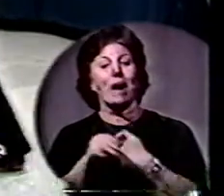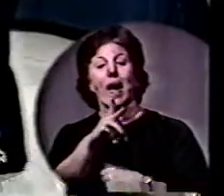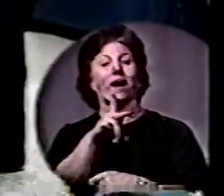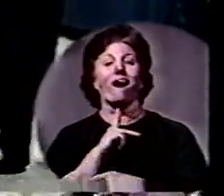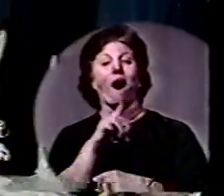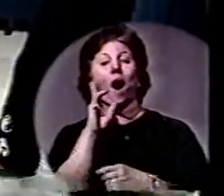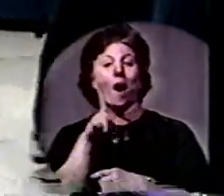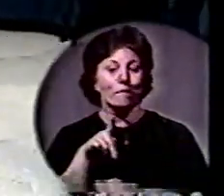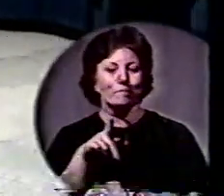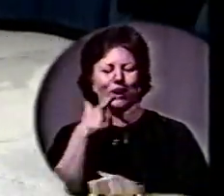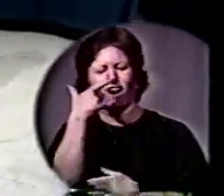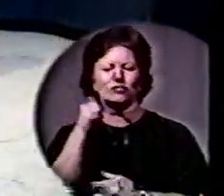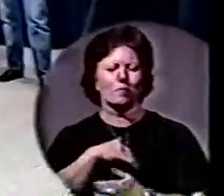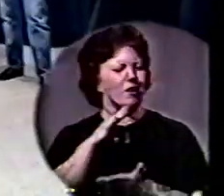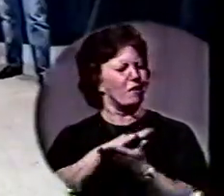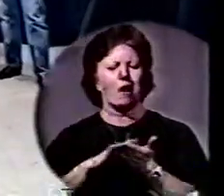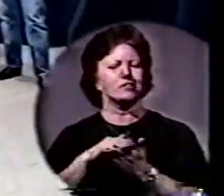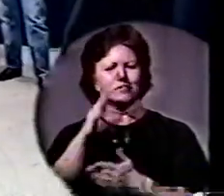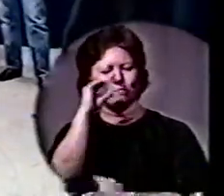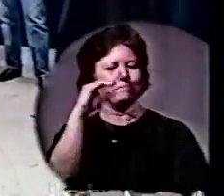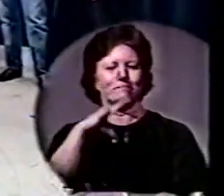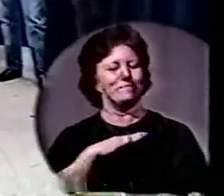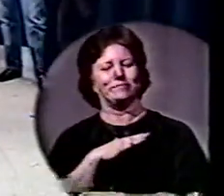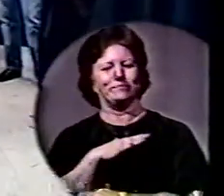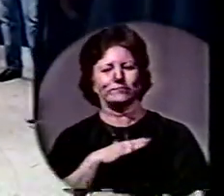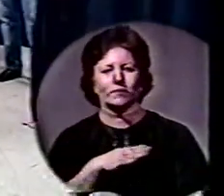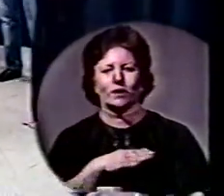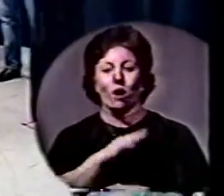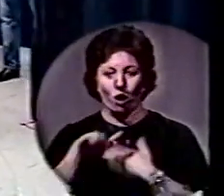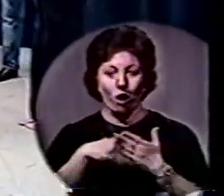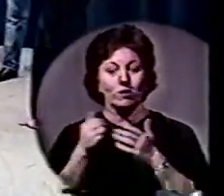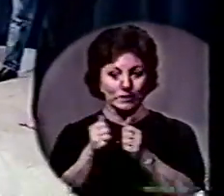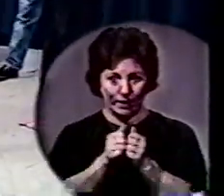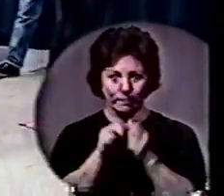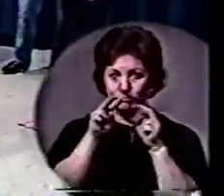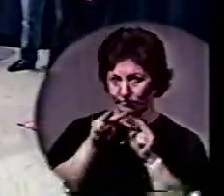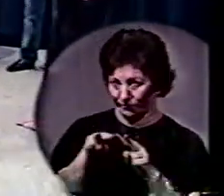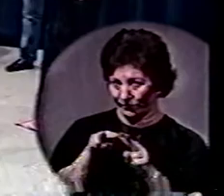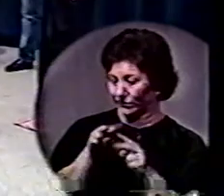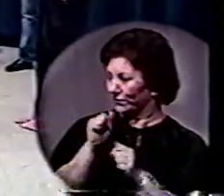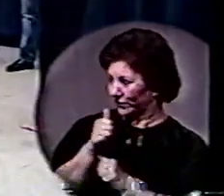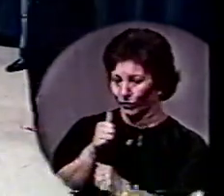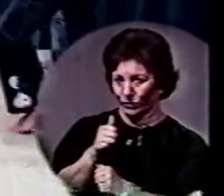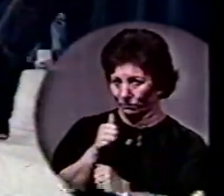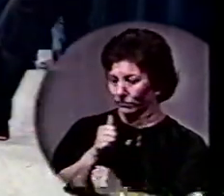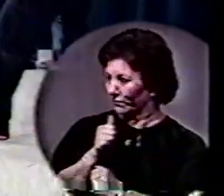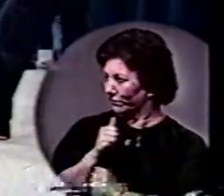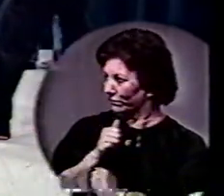Okay? All together, this is what it looks like. Well,